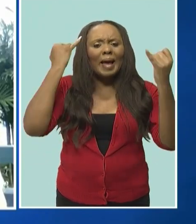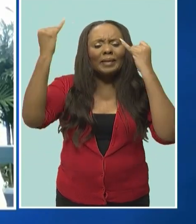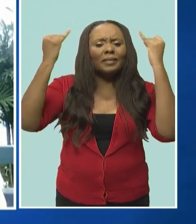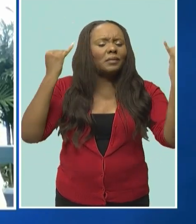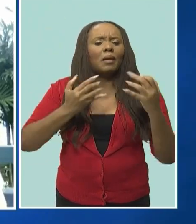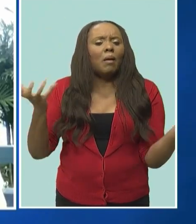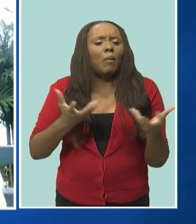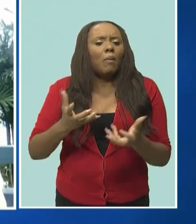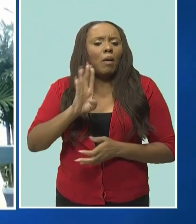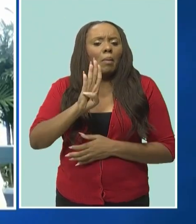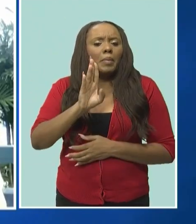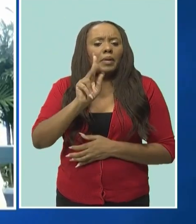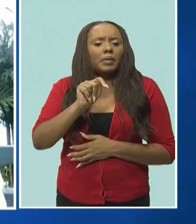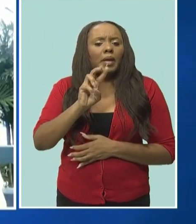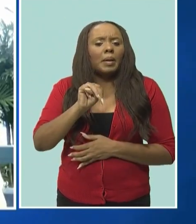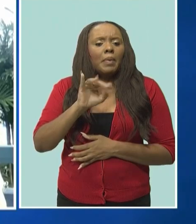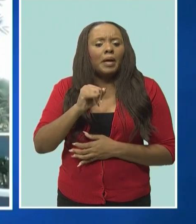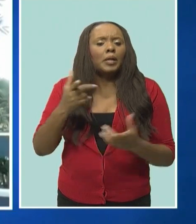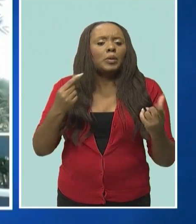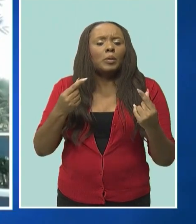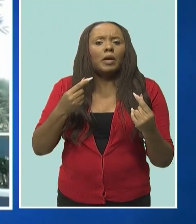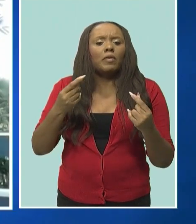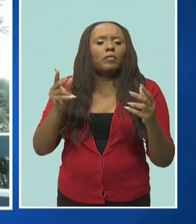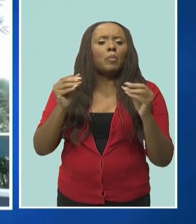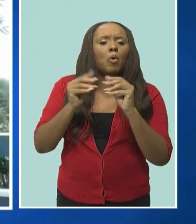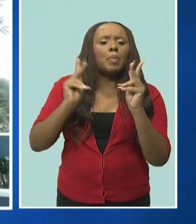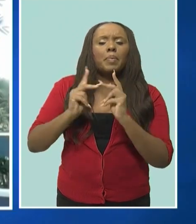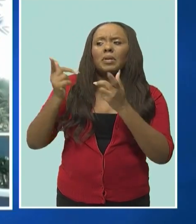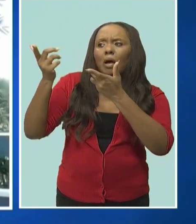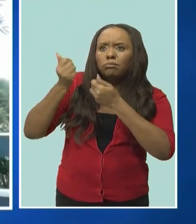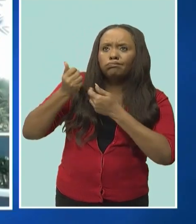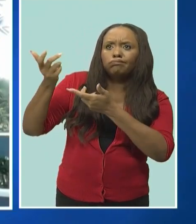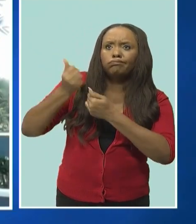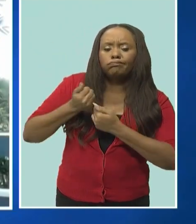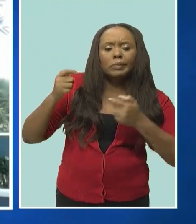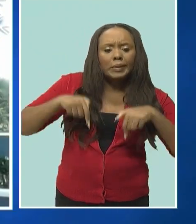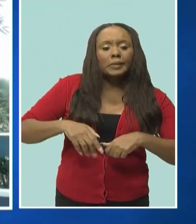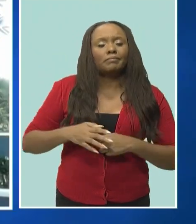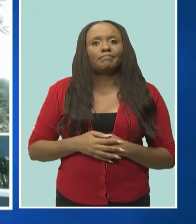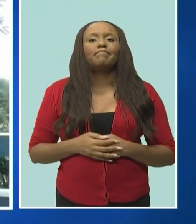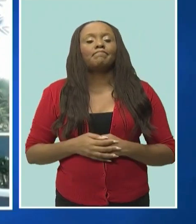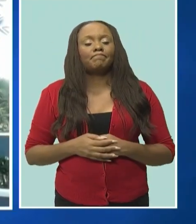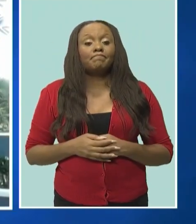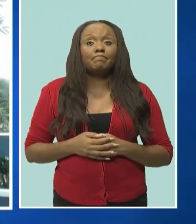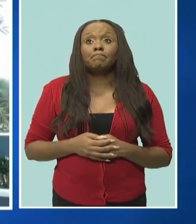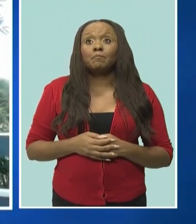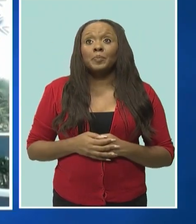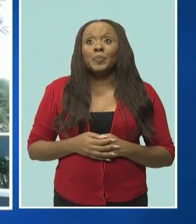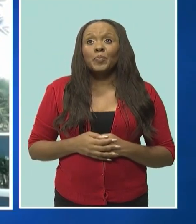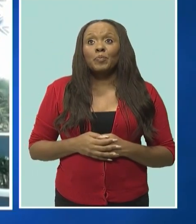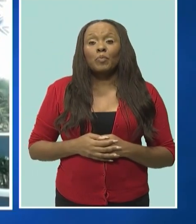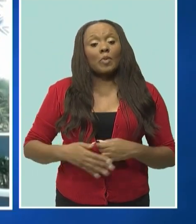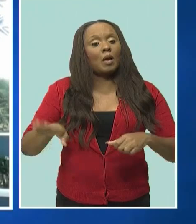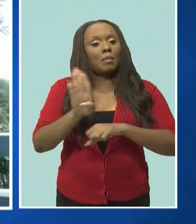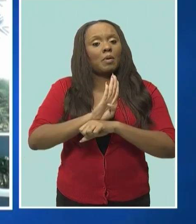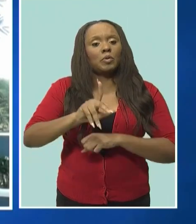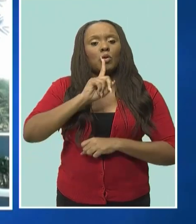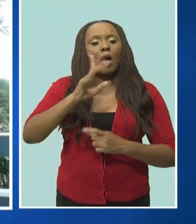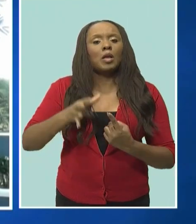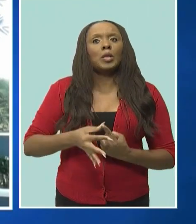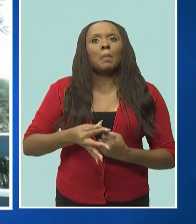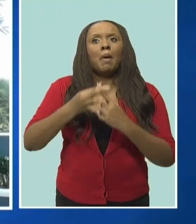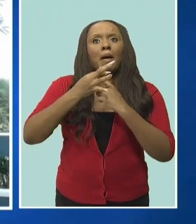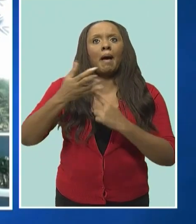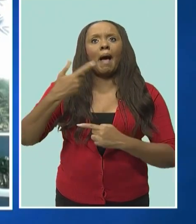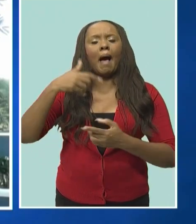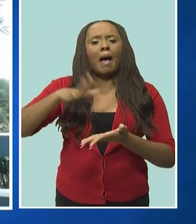BTMI doing to attract visitors? Well, I think what makes Barbados so unique and what I've been able to learn over